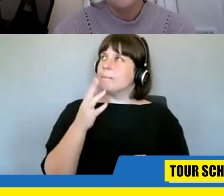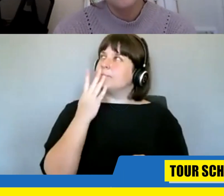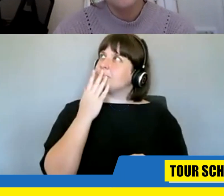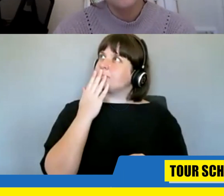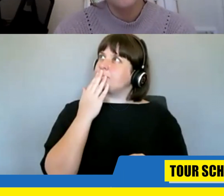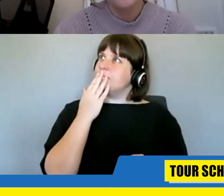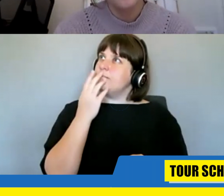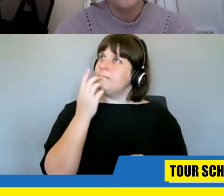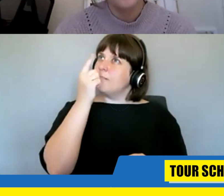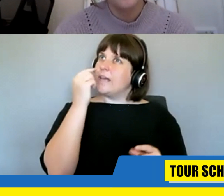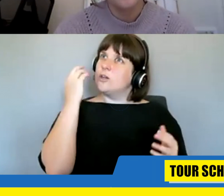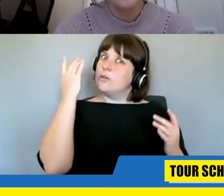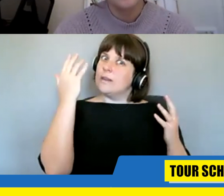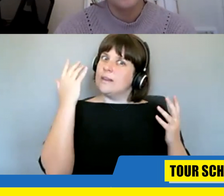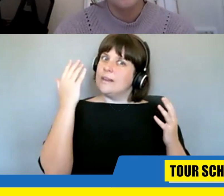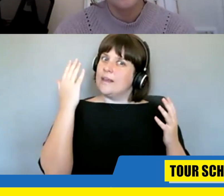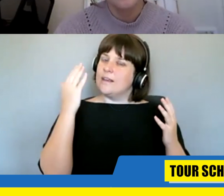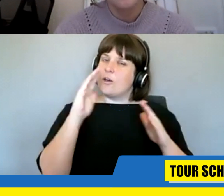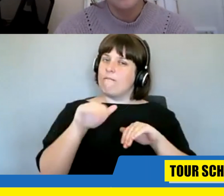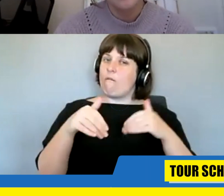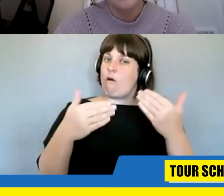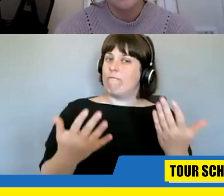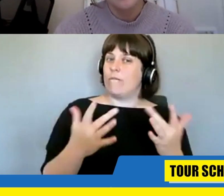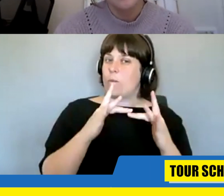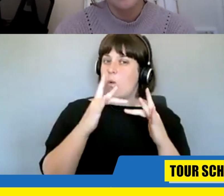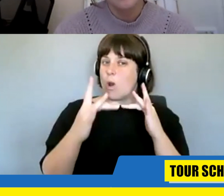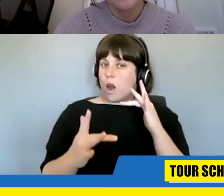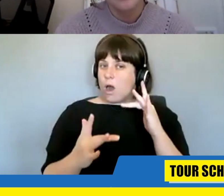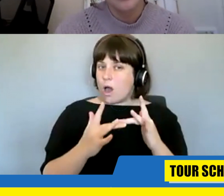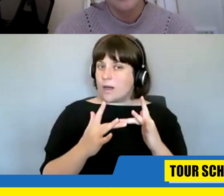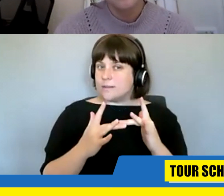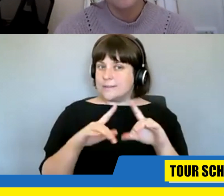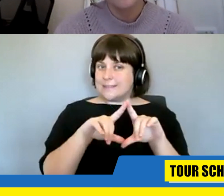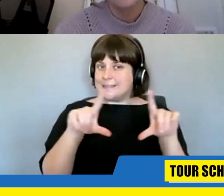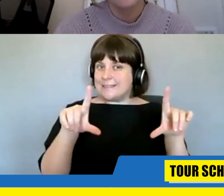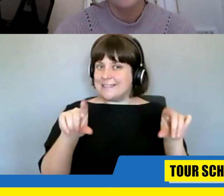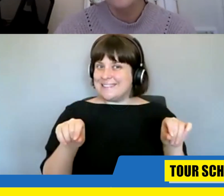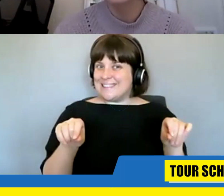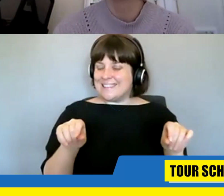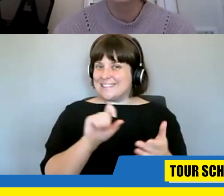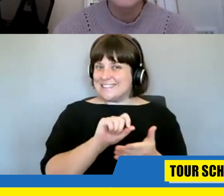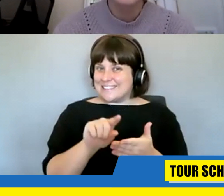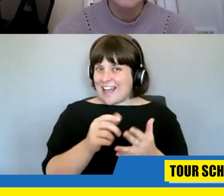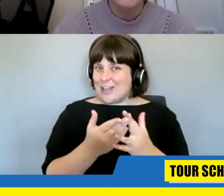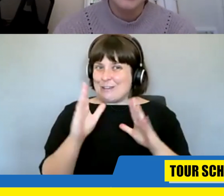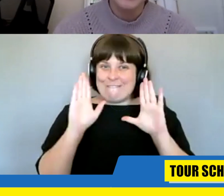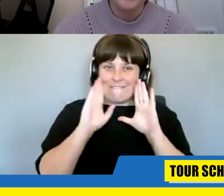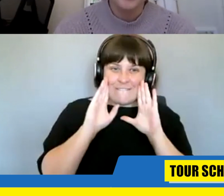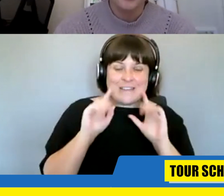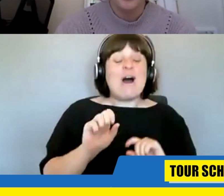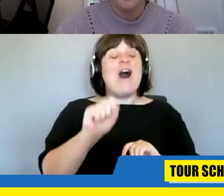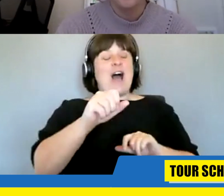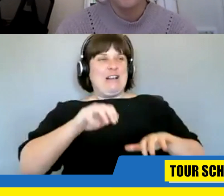think about offering online ticket sales in the future. Yeah, I was just typing a response to you in case you didn't get back in.